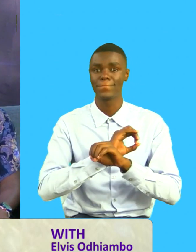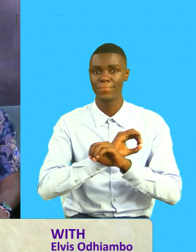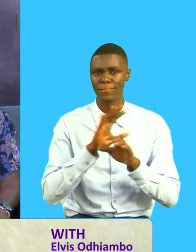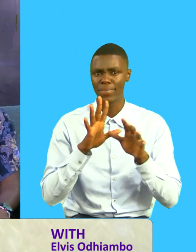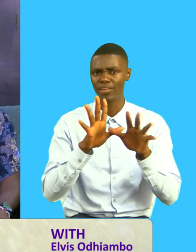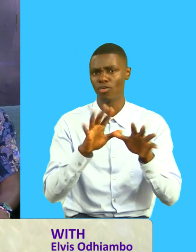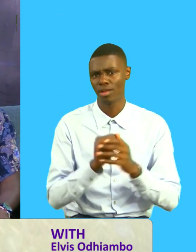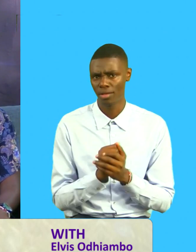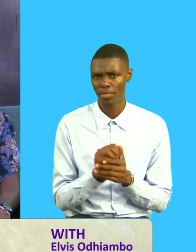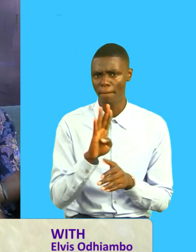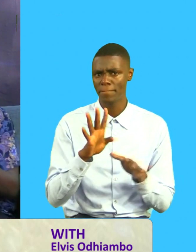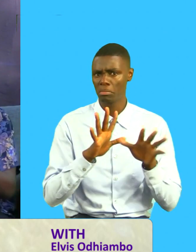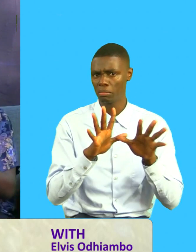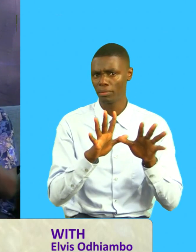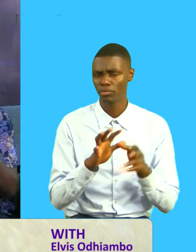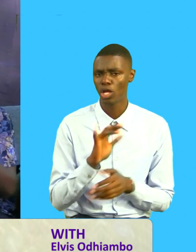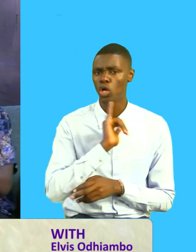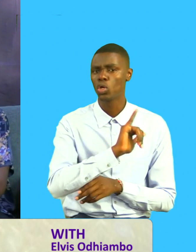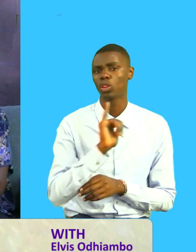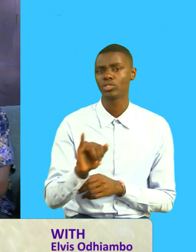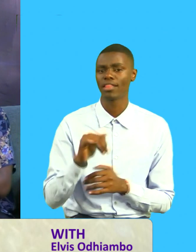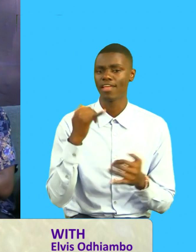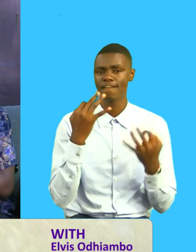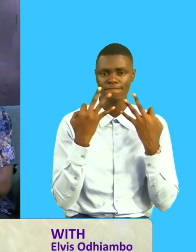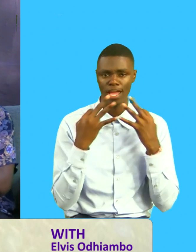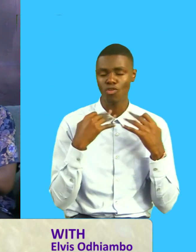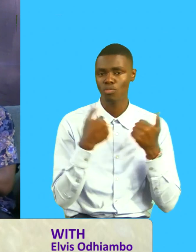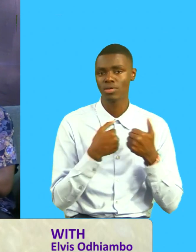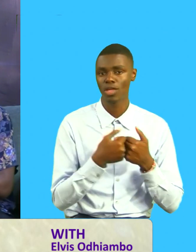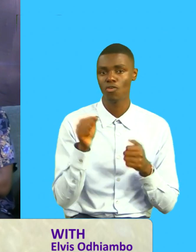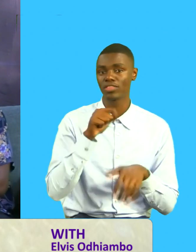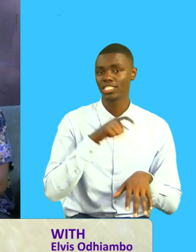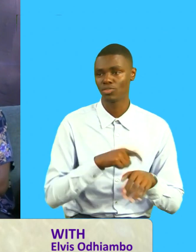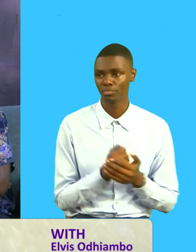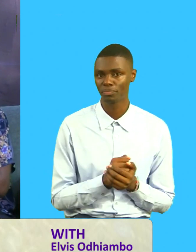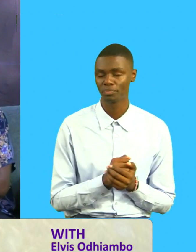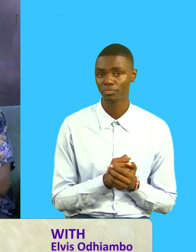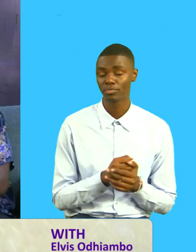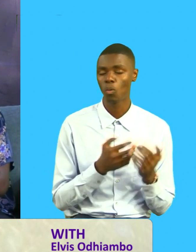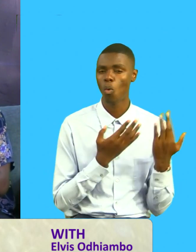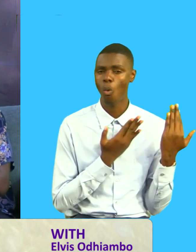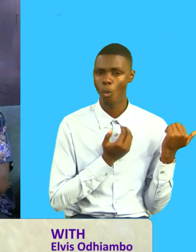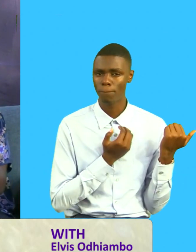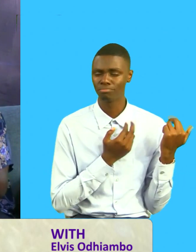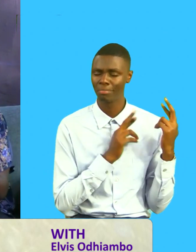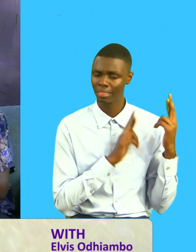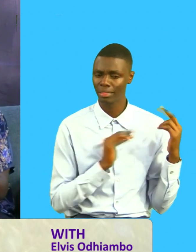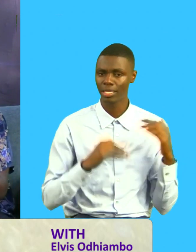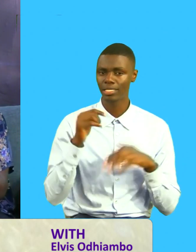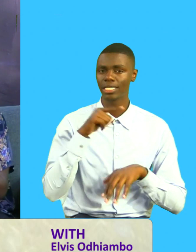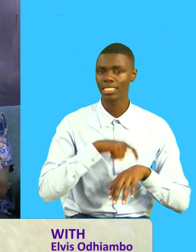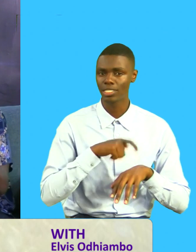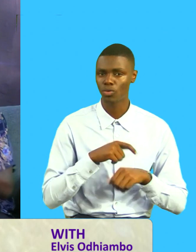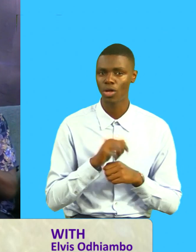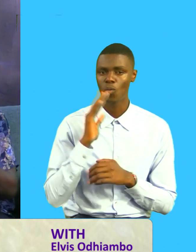again, those are the final games of the season. We can really hope that next season can